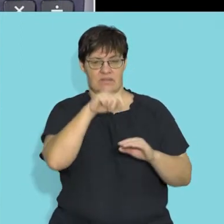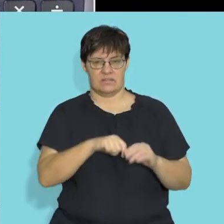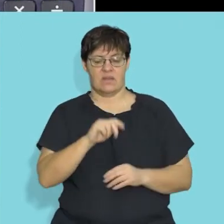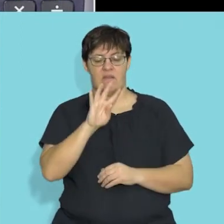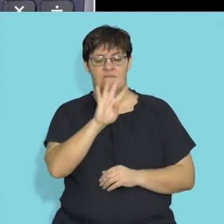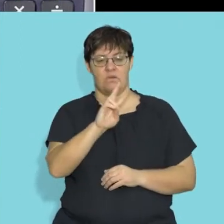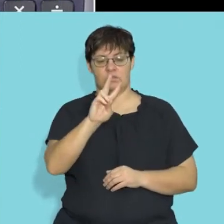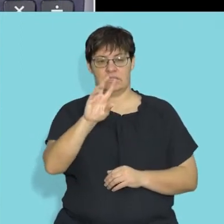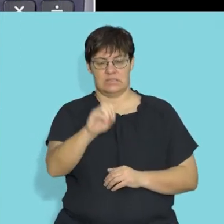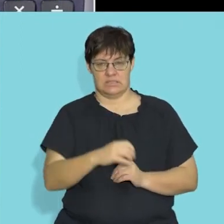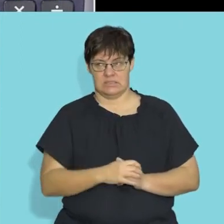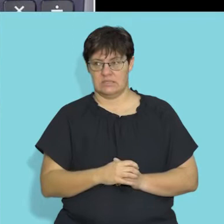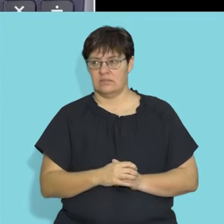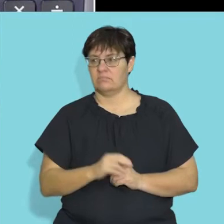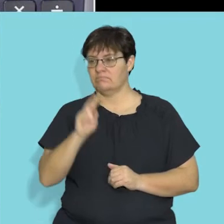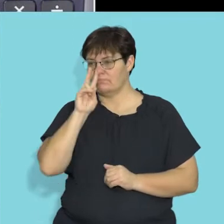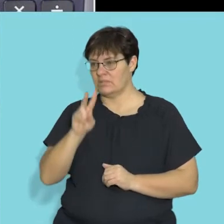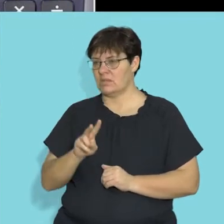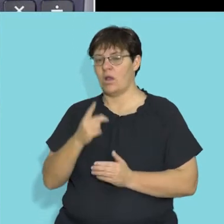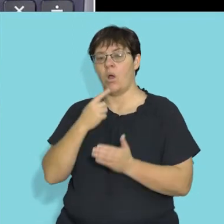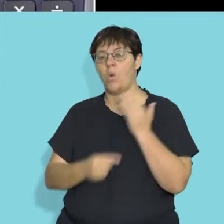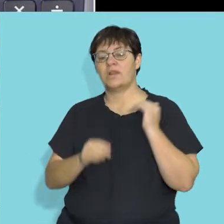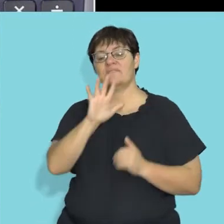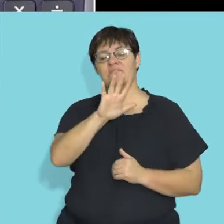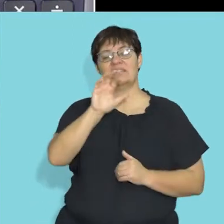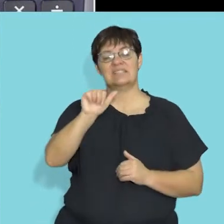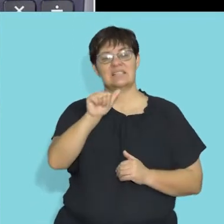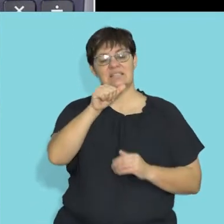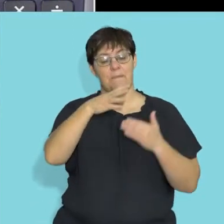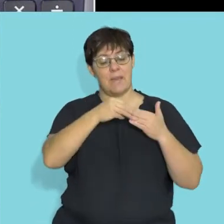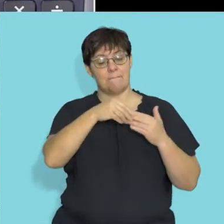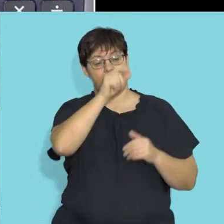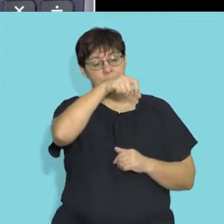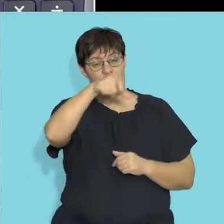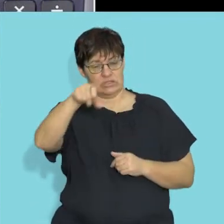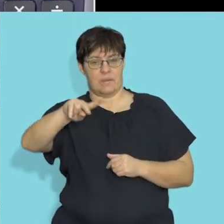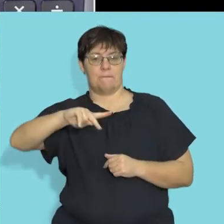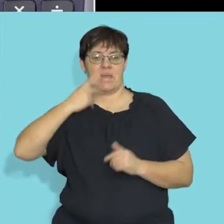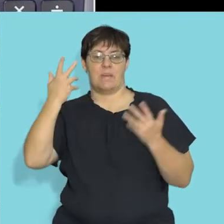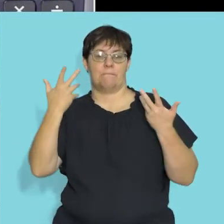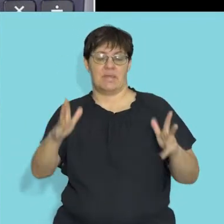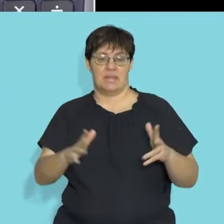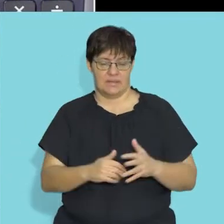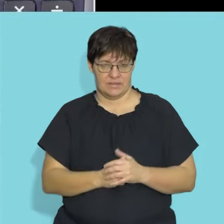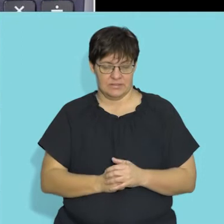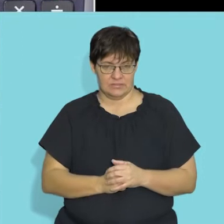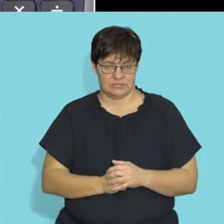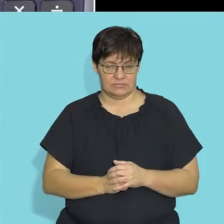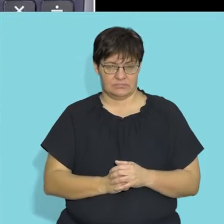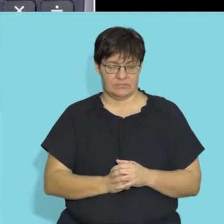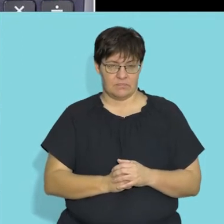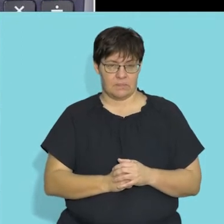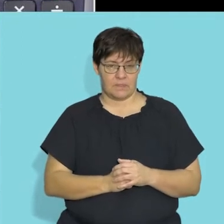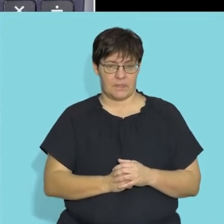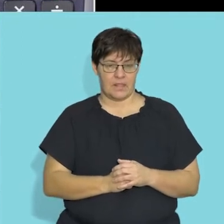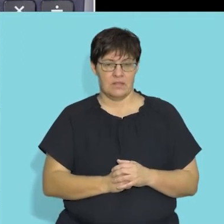23,520 divided by 420, and you can see that only 56 of the 80 members,